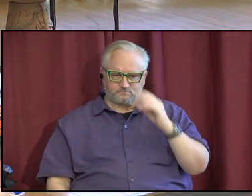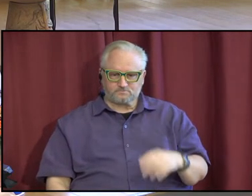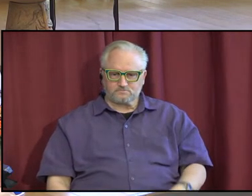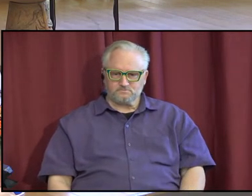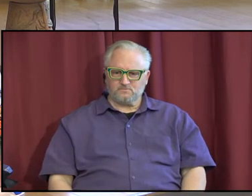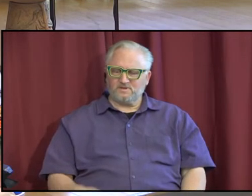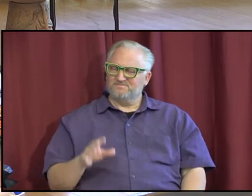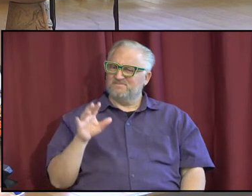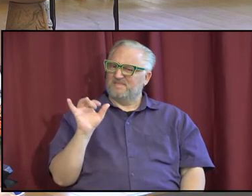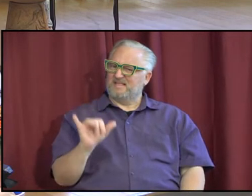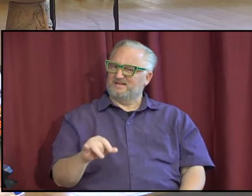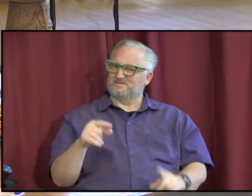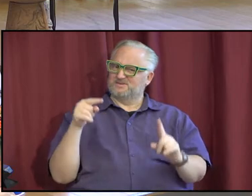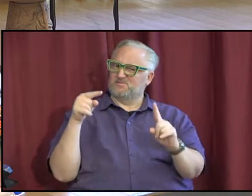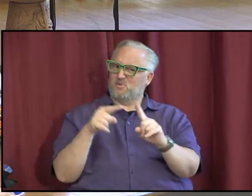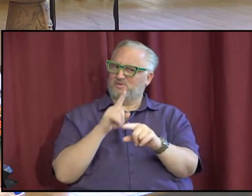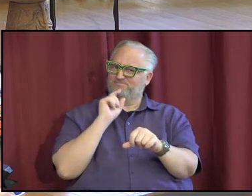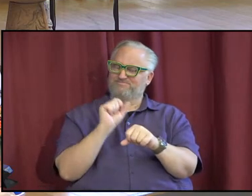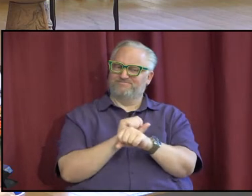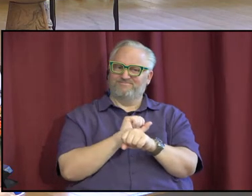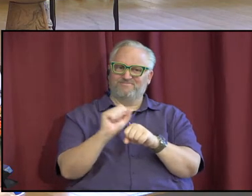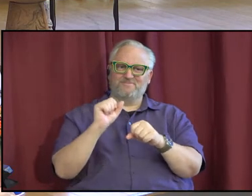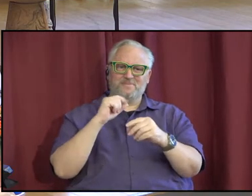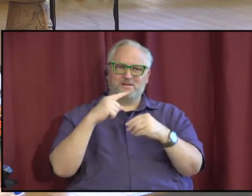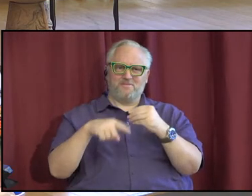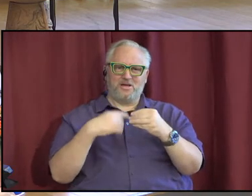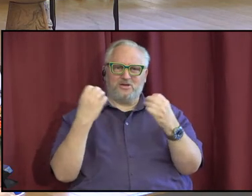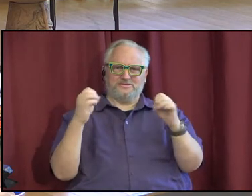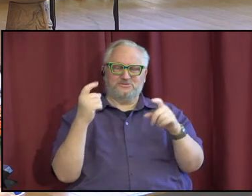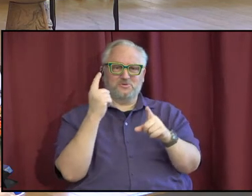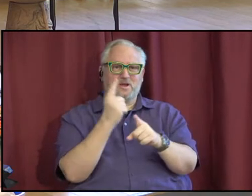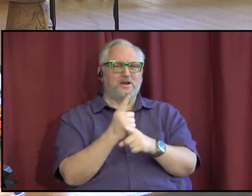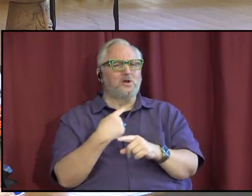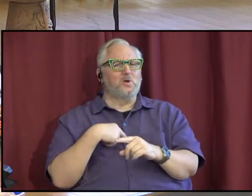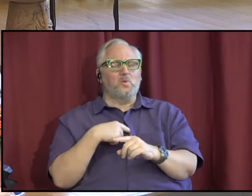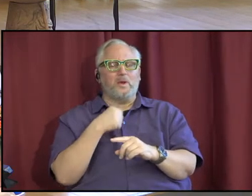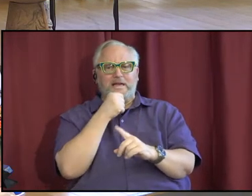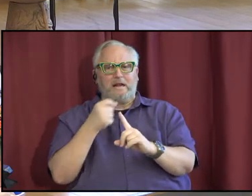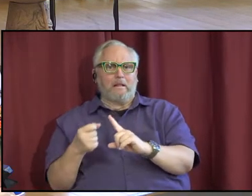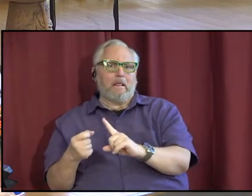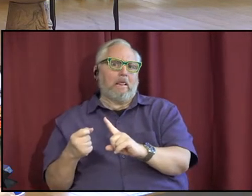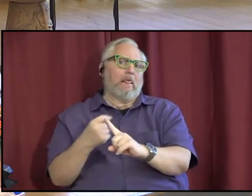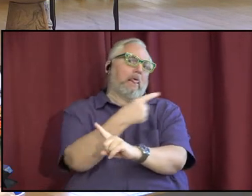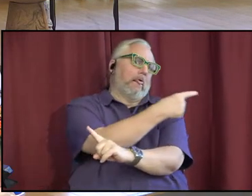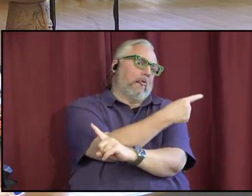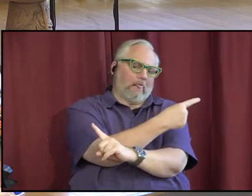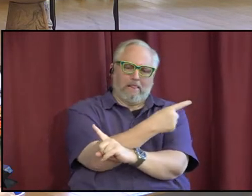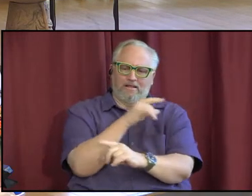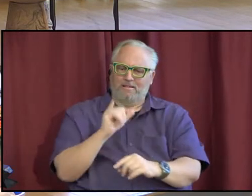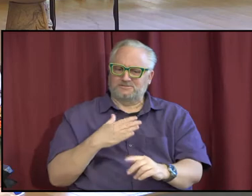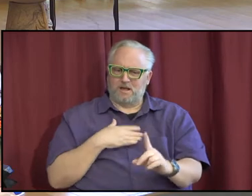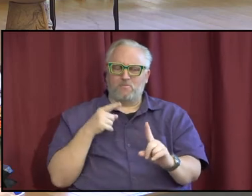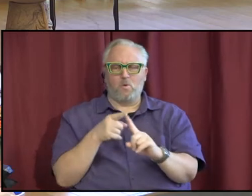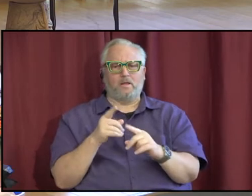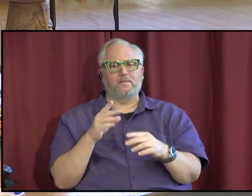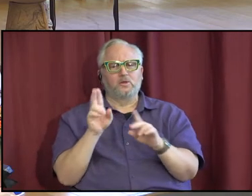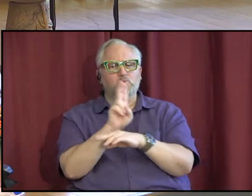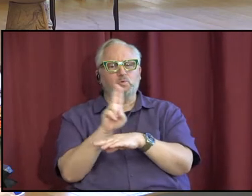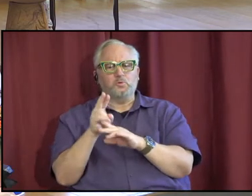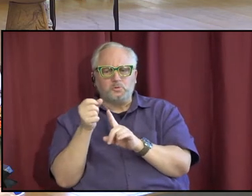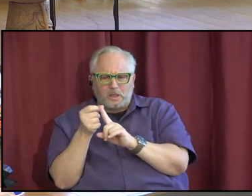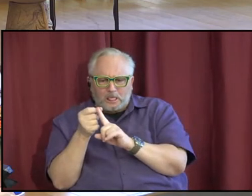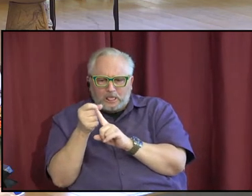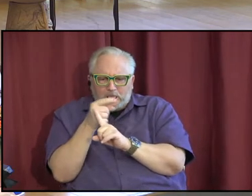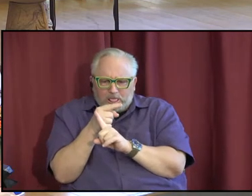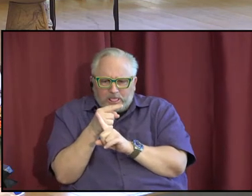Isn't that what Easter is actually all about? We didn't stray very far, is what I'm saying. A longing